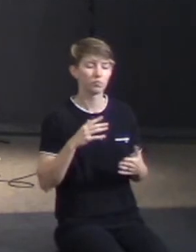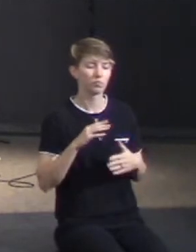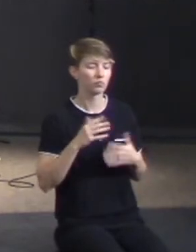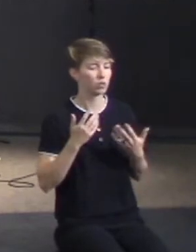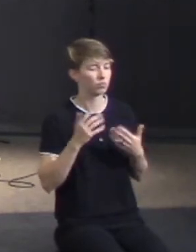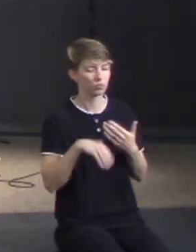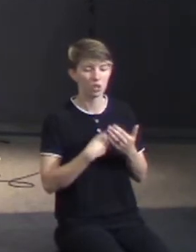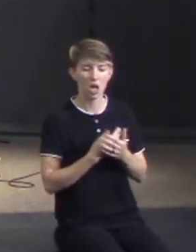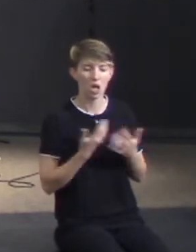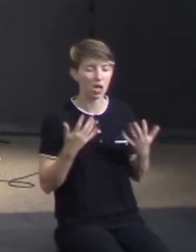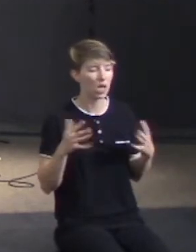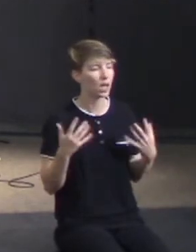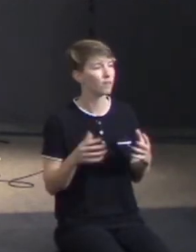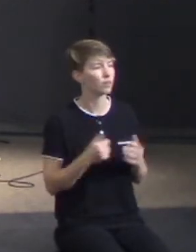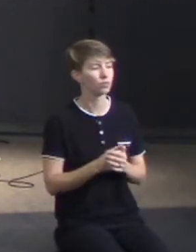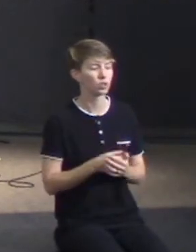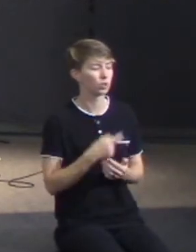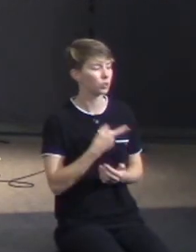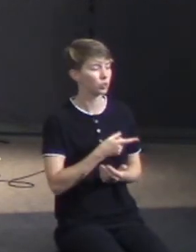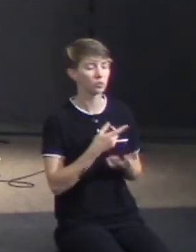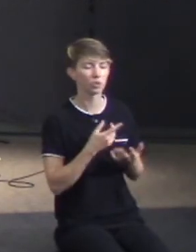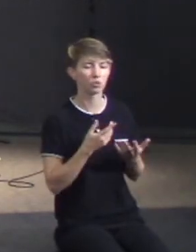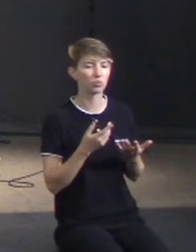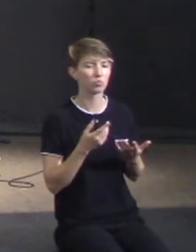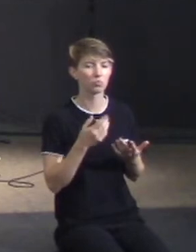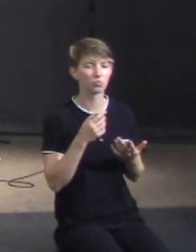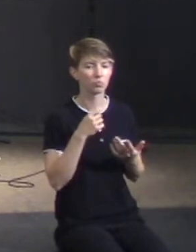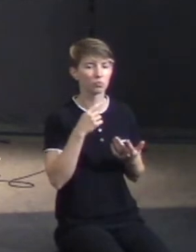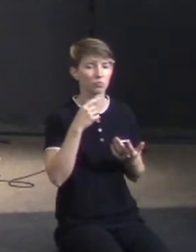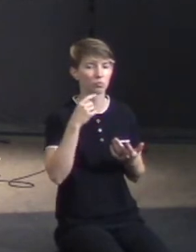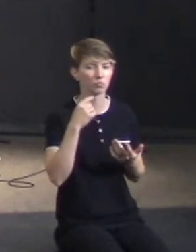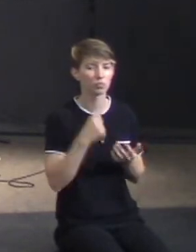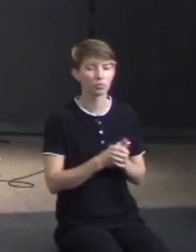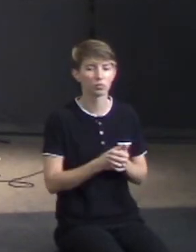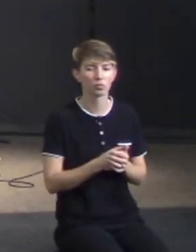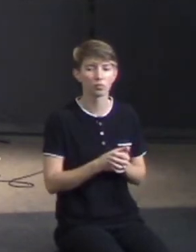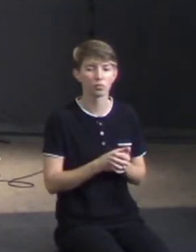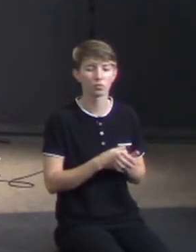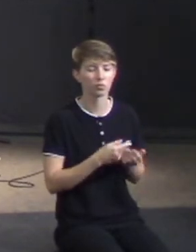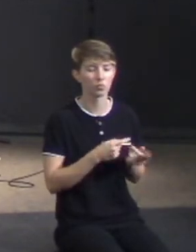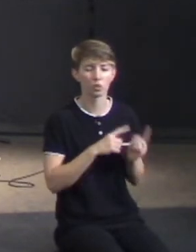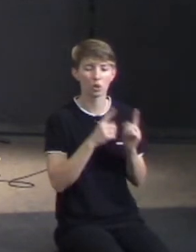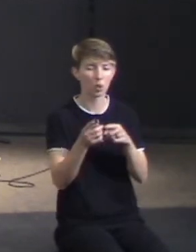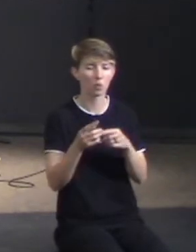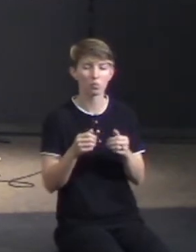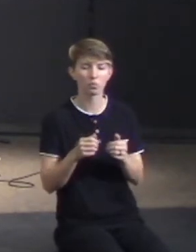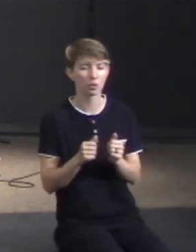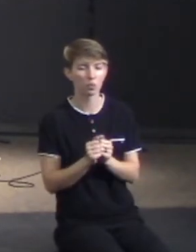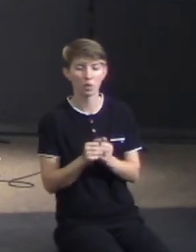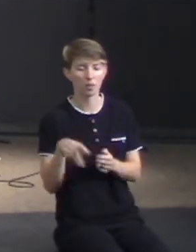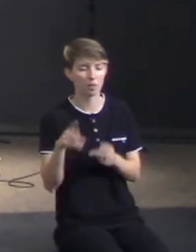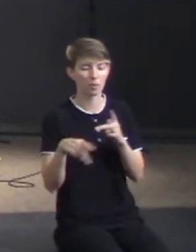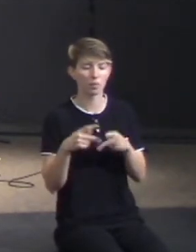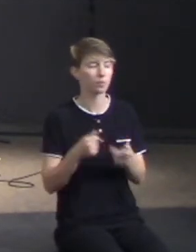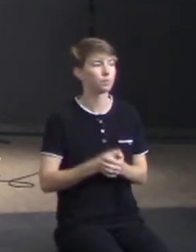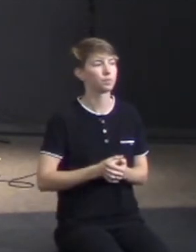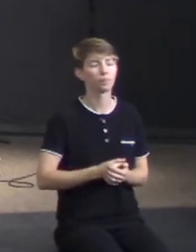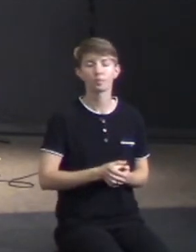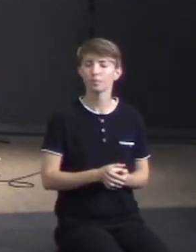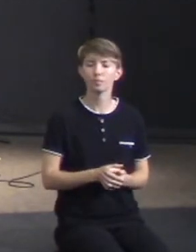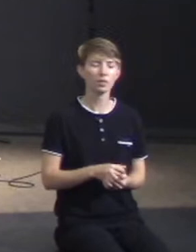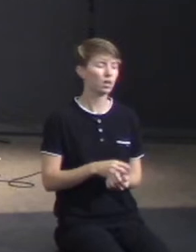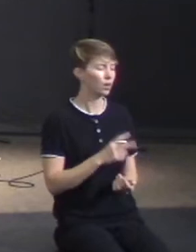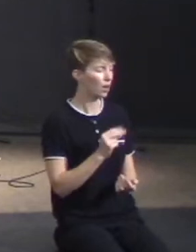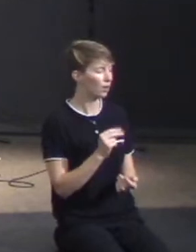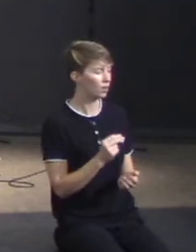just go in and be with the folks? Okay, well, you don't need me to do anything. I was kind of putting on gloves at that point. They're like, no, we got